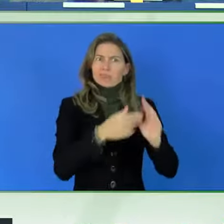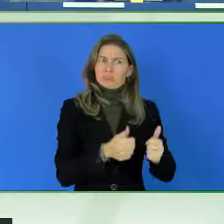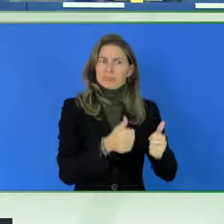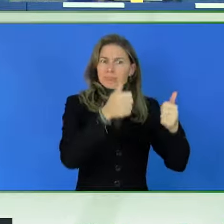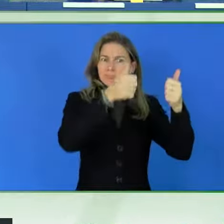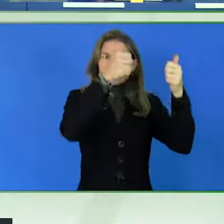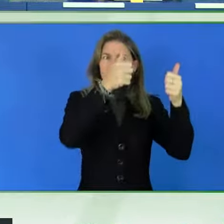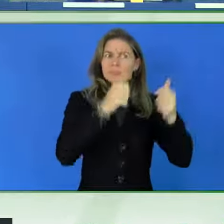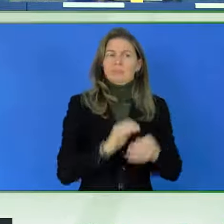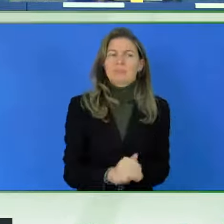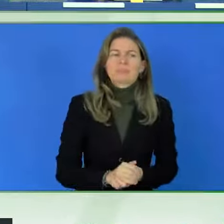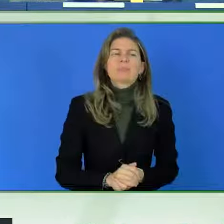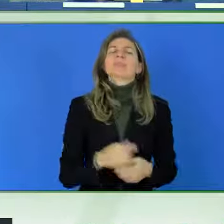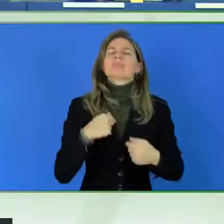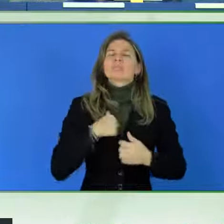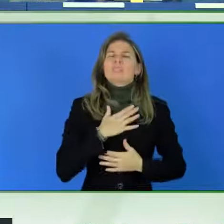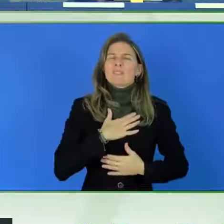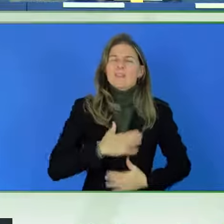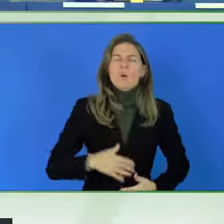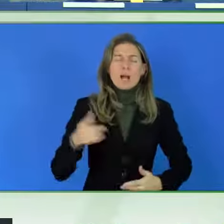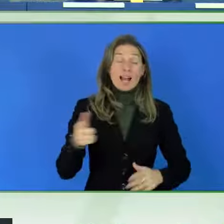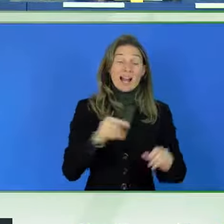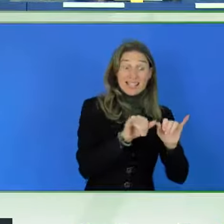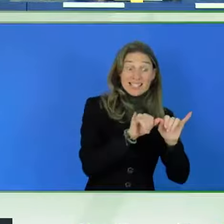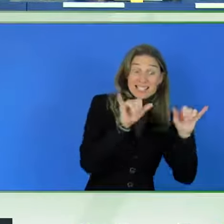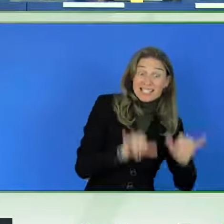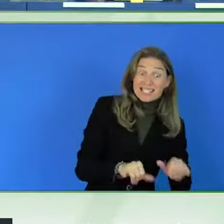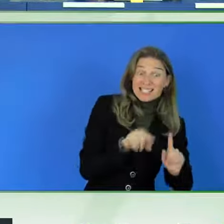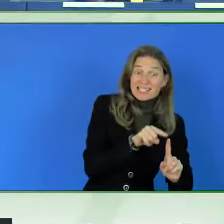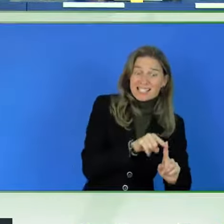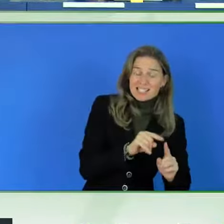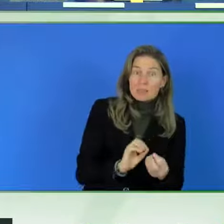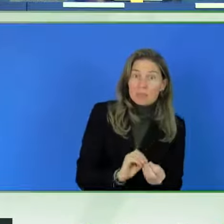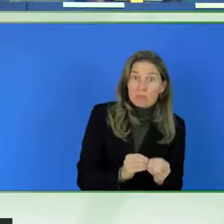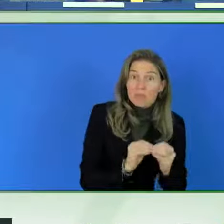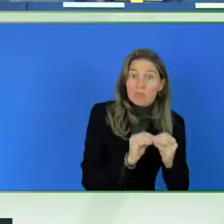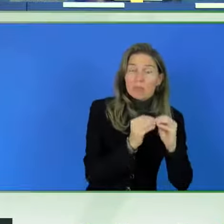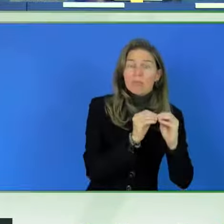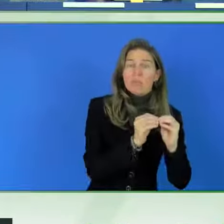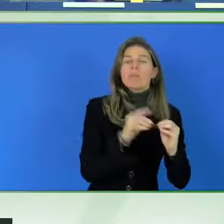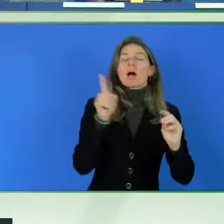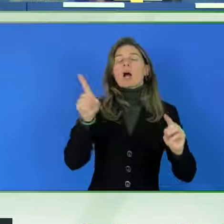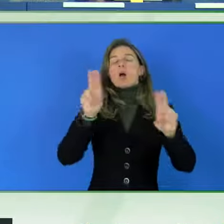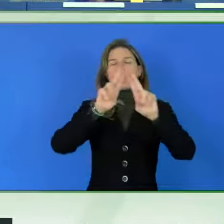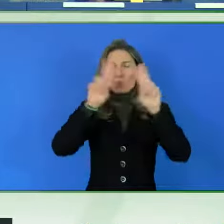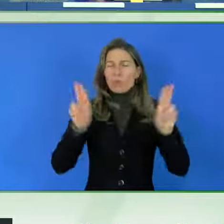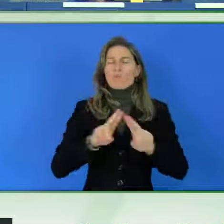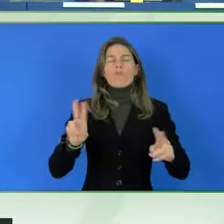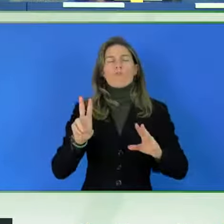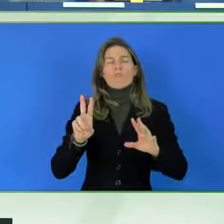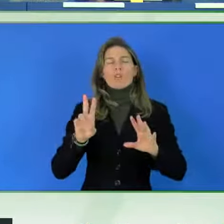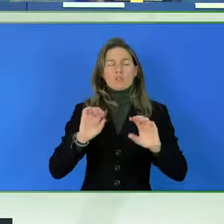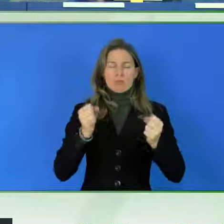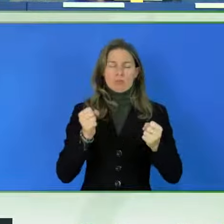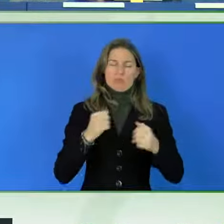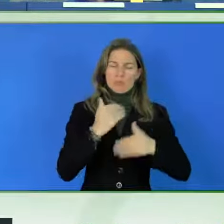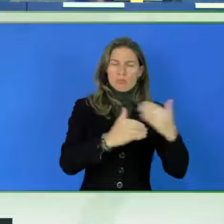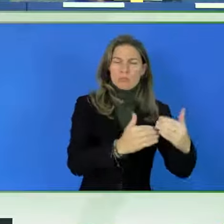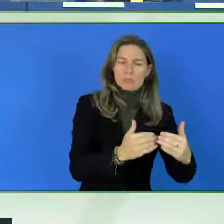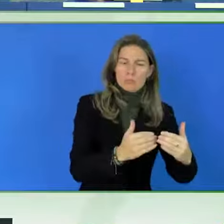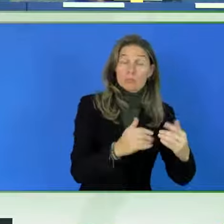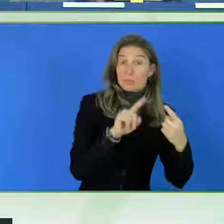develop systems to be used by most of the people. And second, social welfare, by